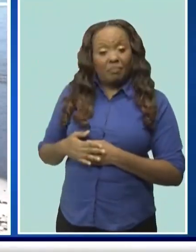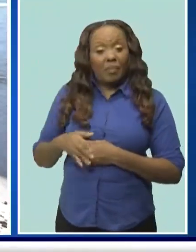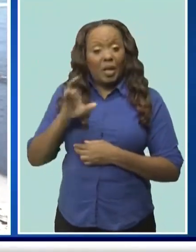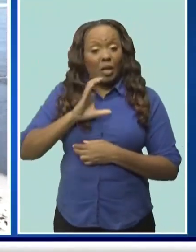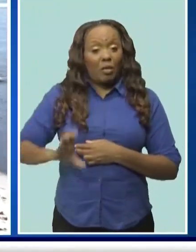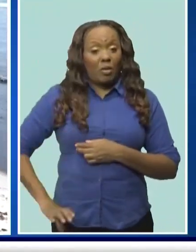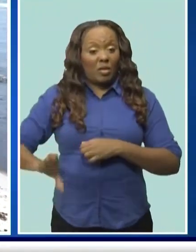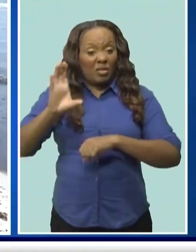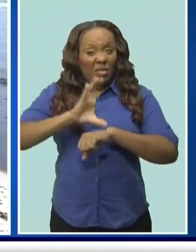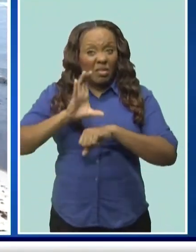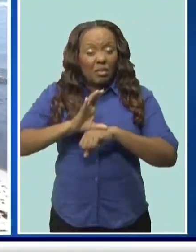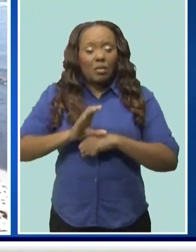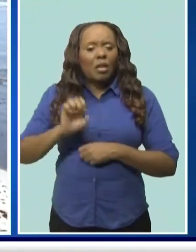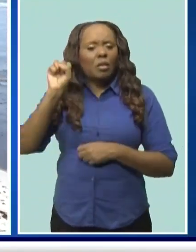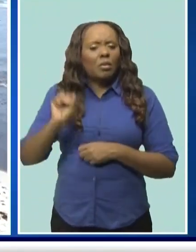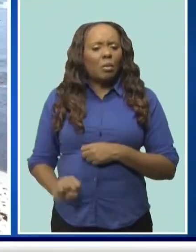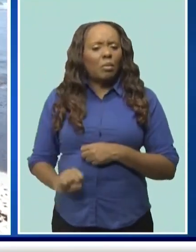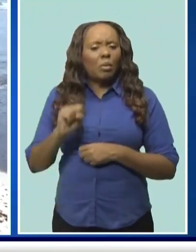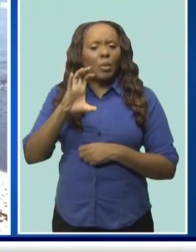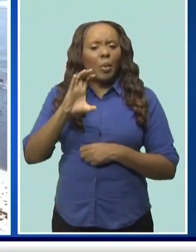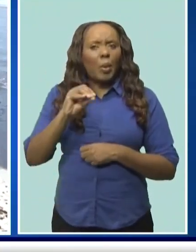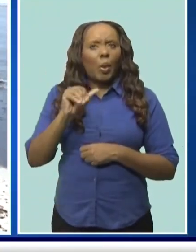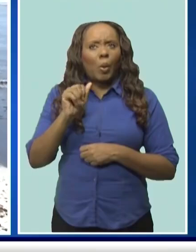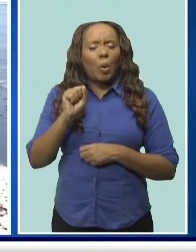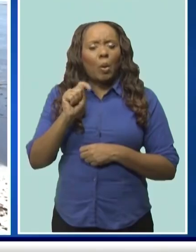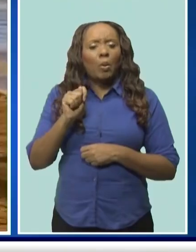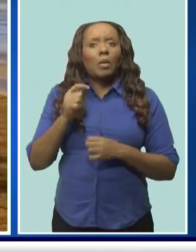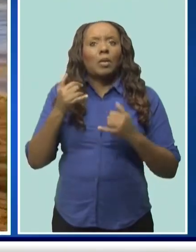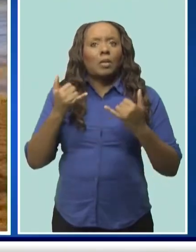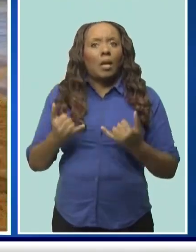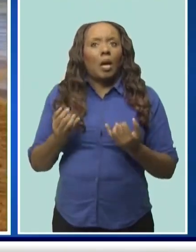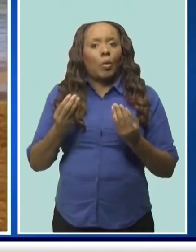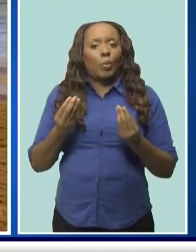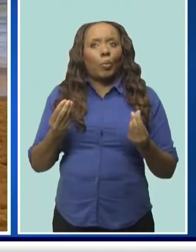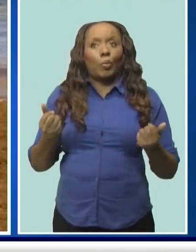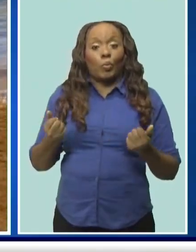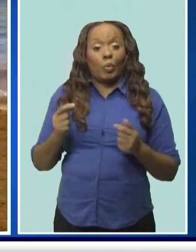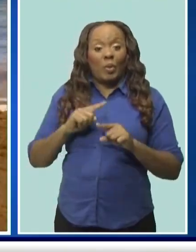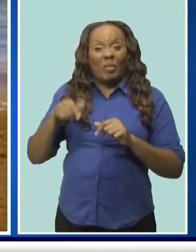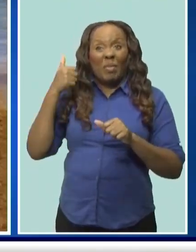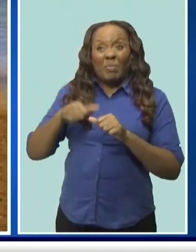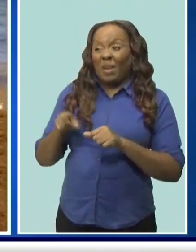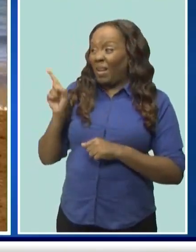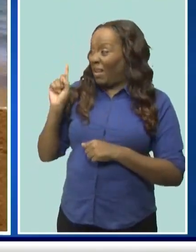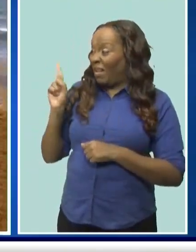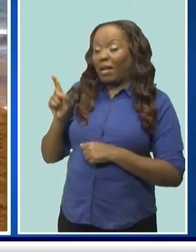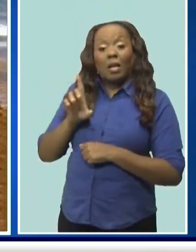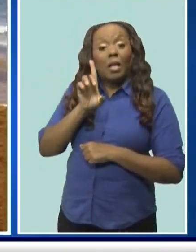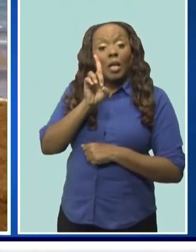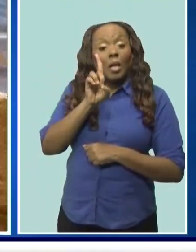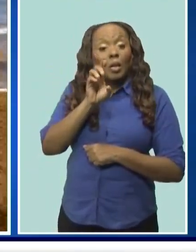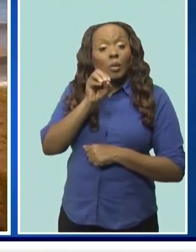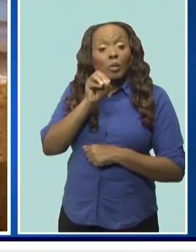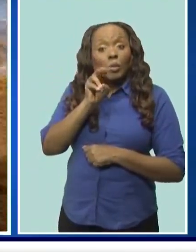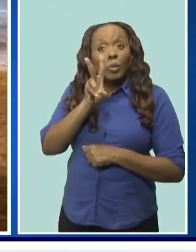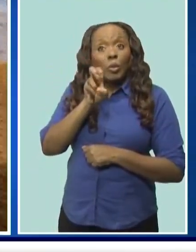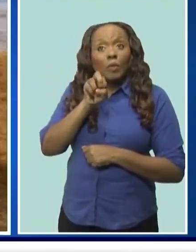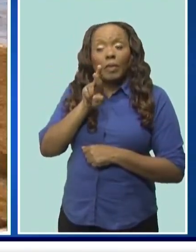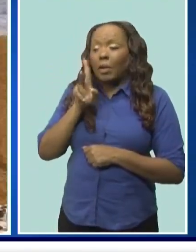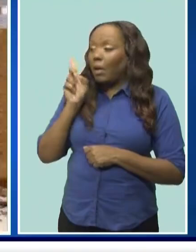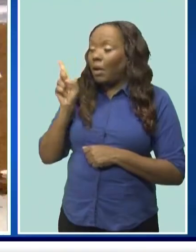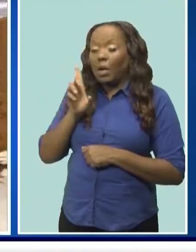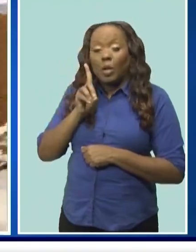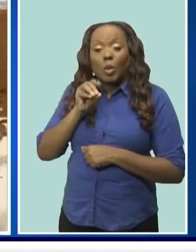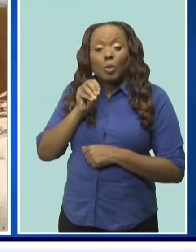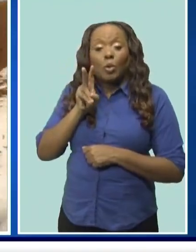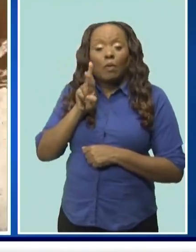seaweed along the island's south coast has begun to disappear. But those who frequent Dover Beach, Christchurch are hopeful what's left behind